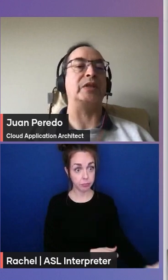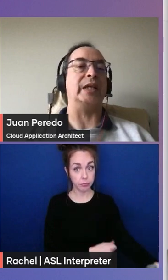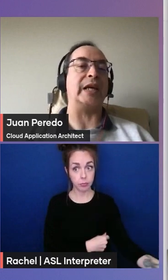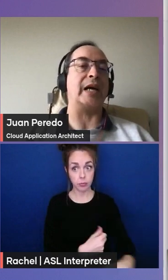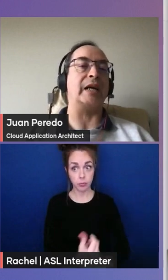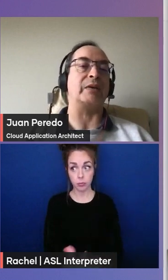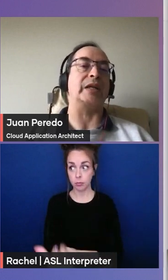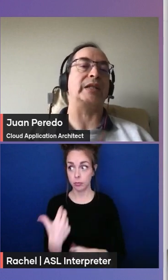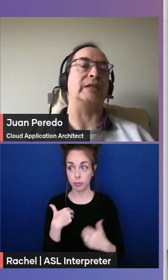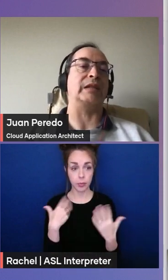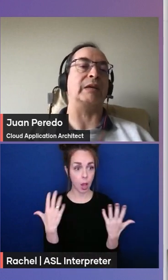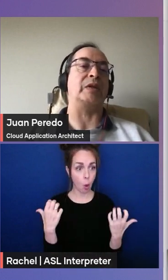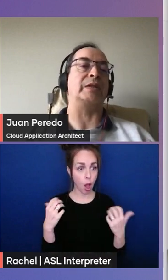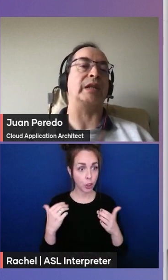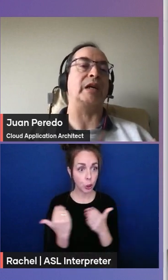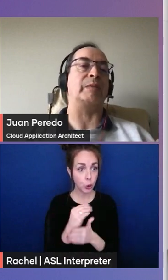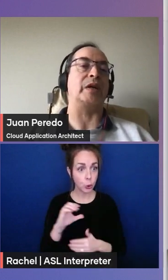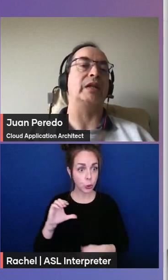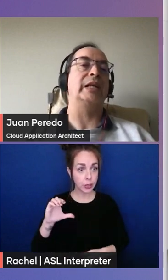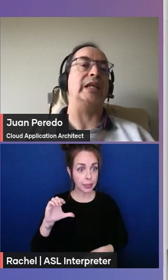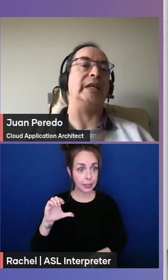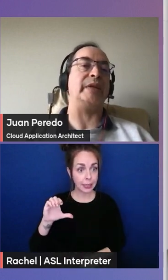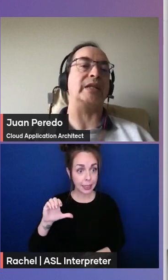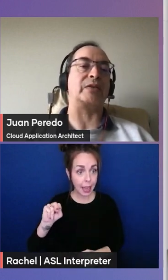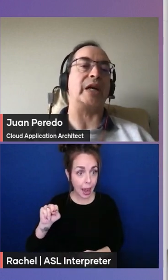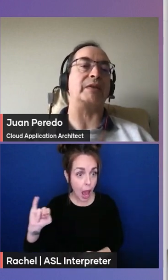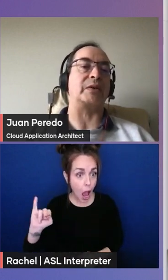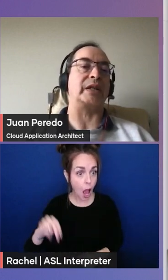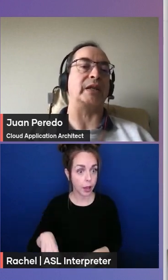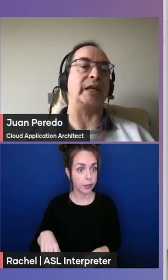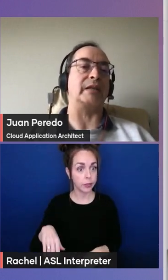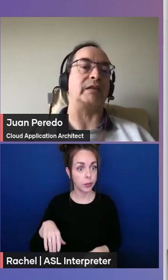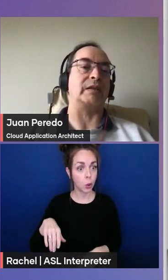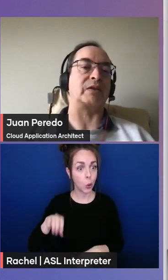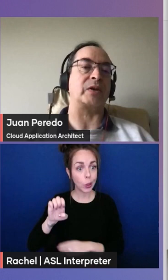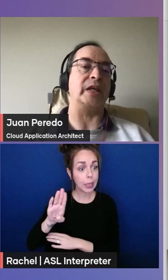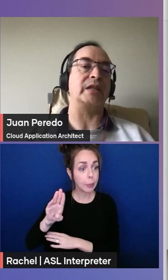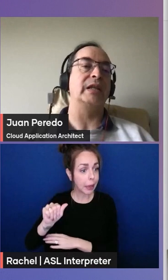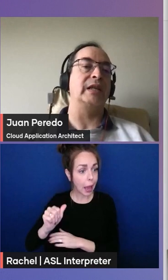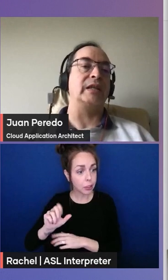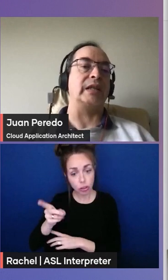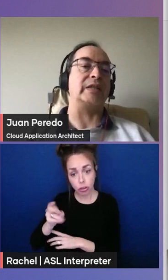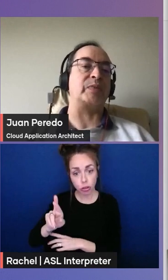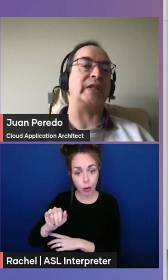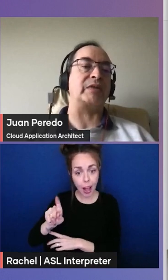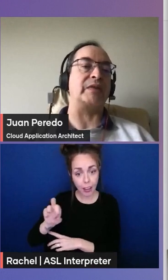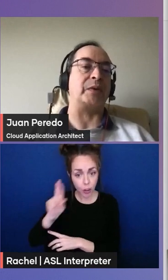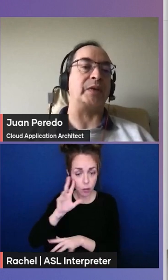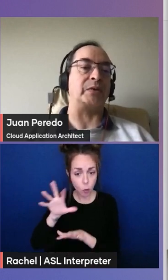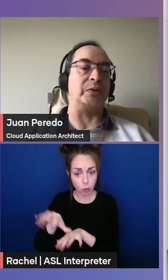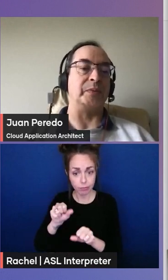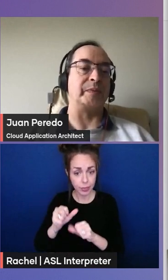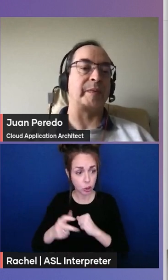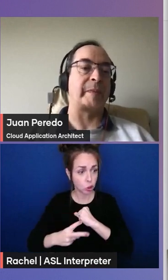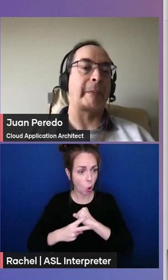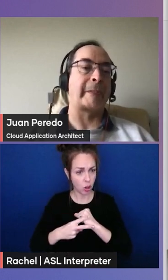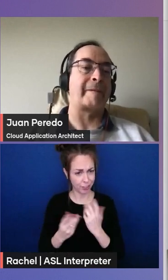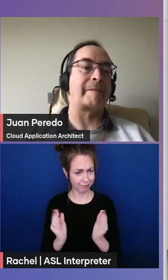new CNI, or I want to set up an EBS driver so I can get storage, it's pretty straightforward to